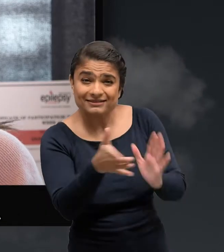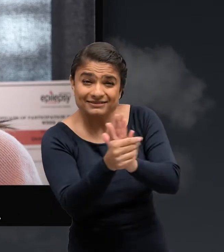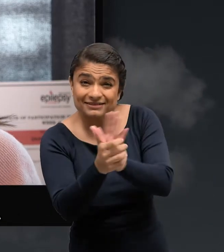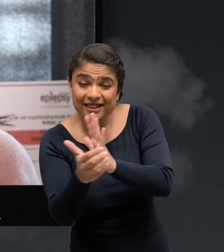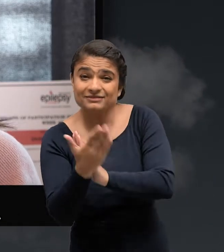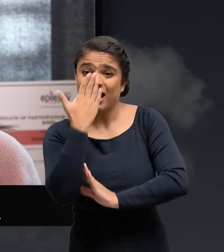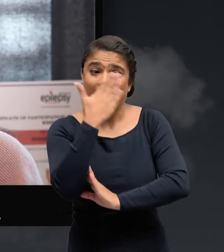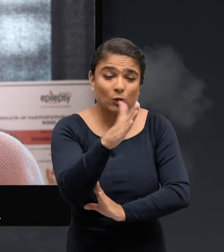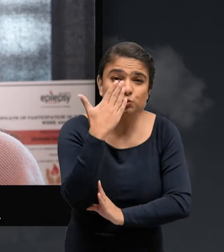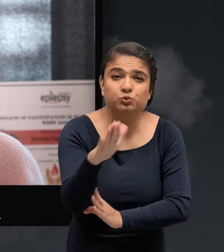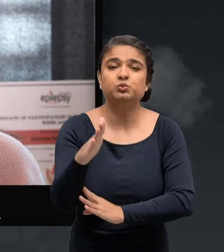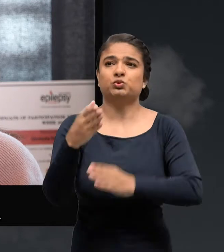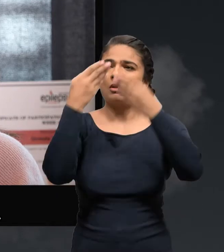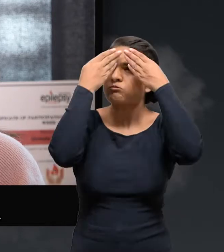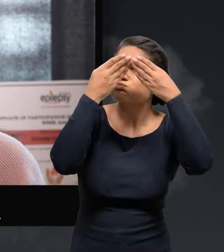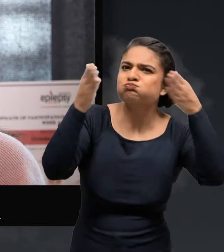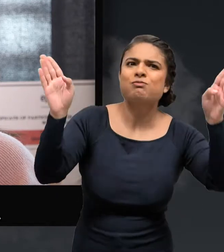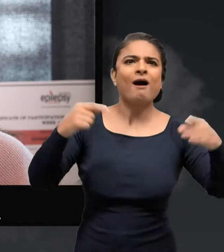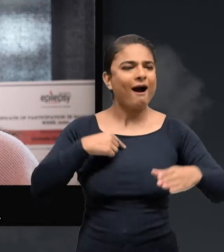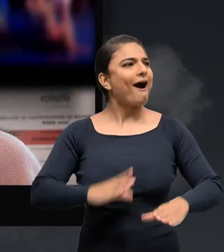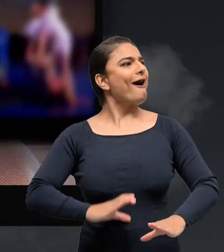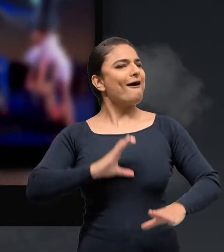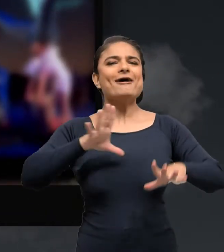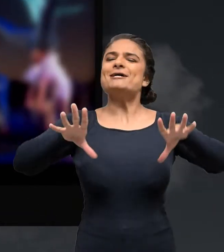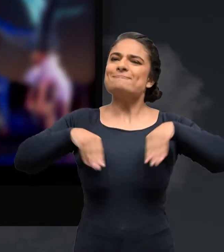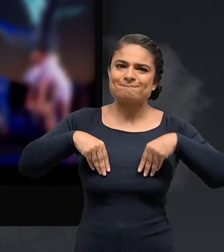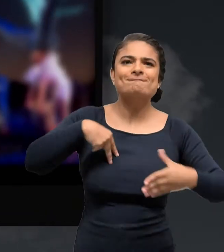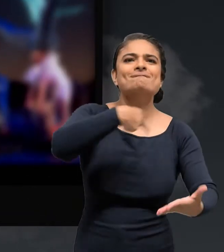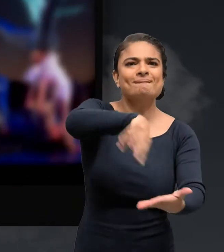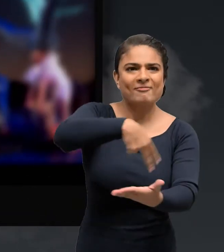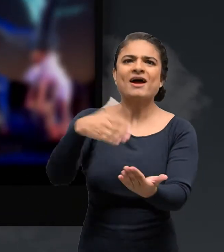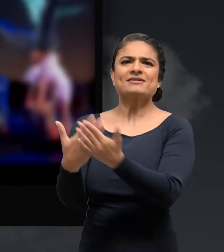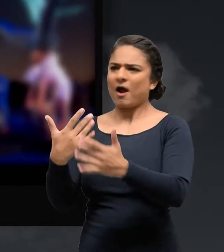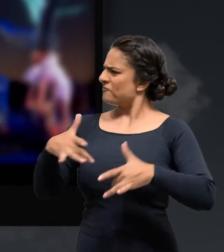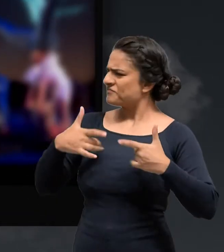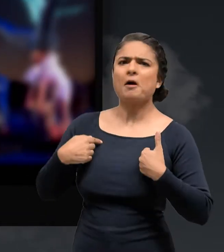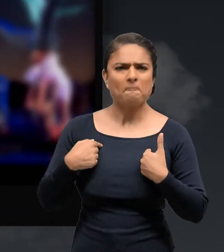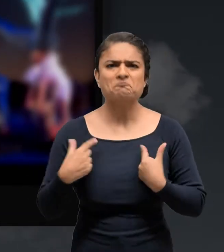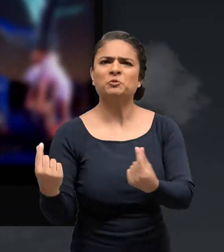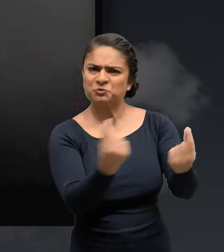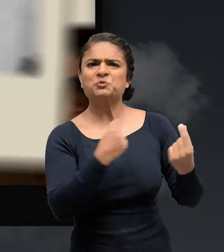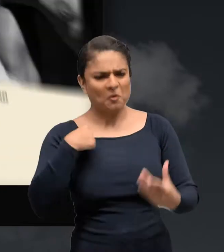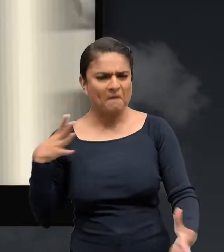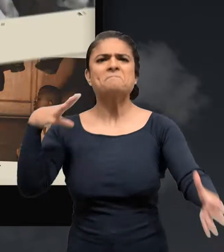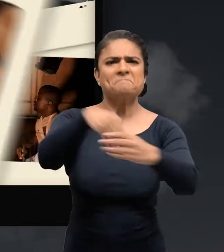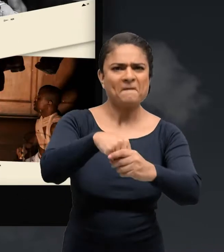they start to open up to the world and to society, and they start feeling like they are more included.